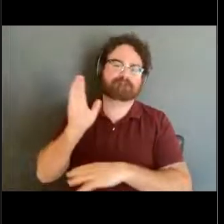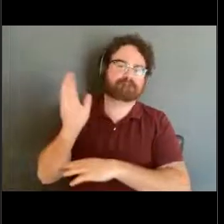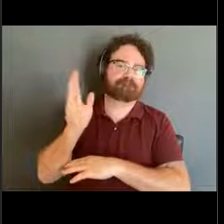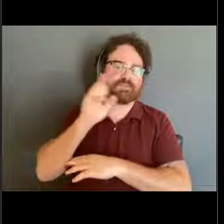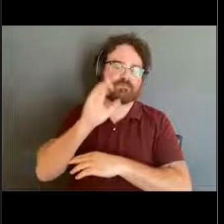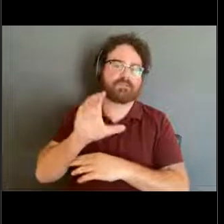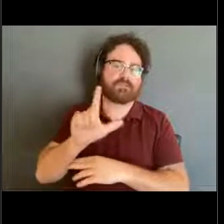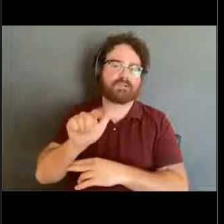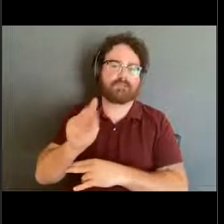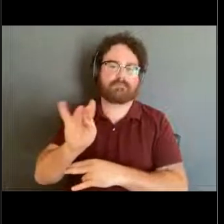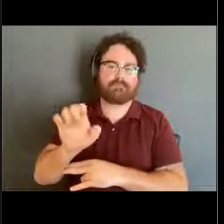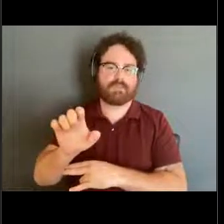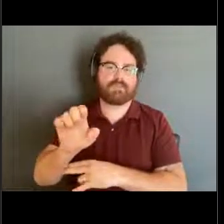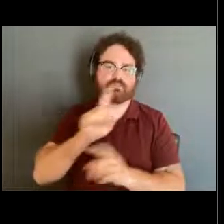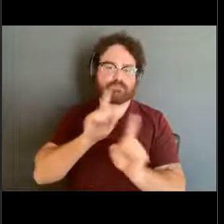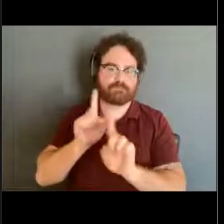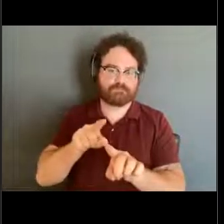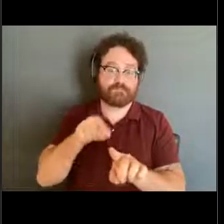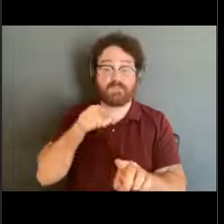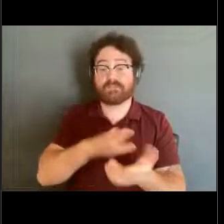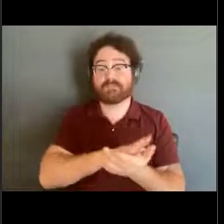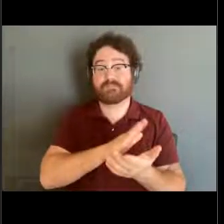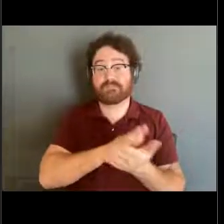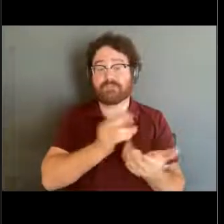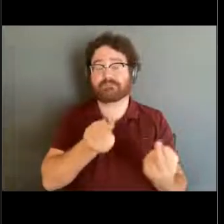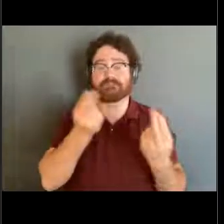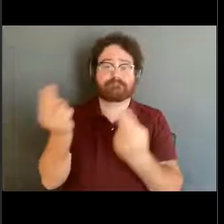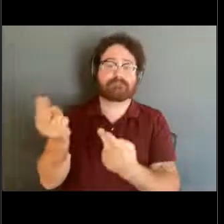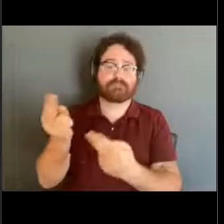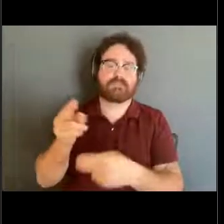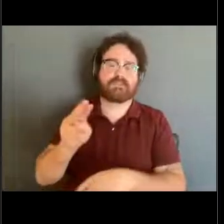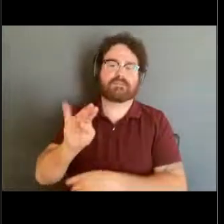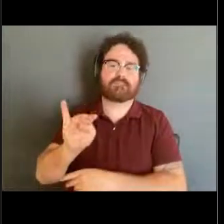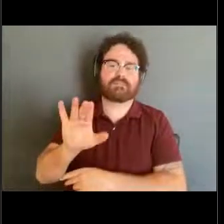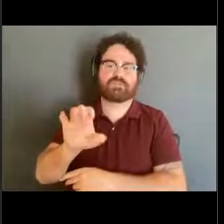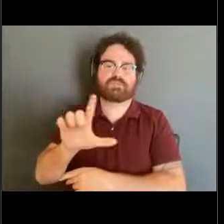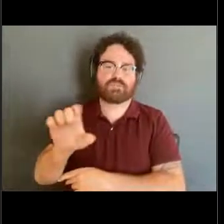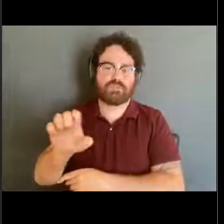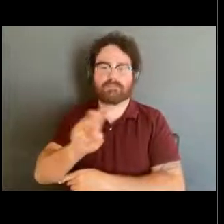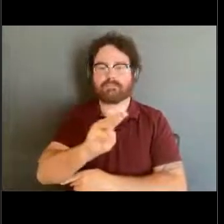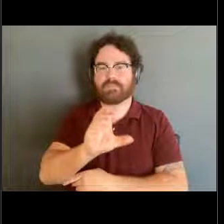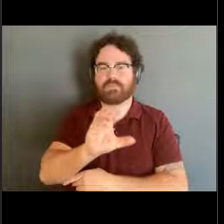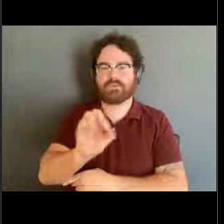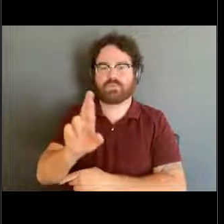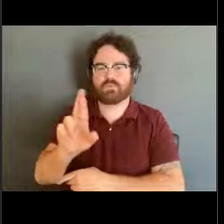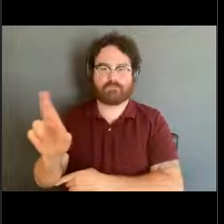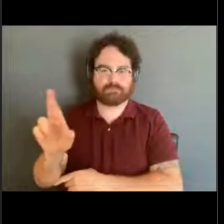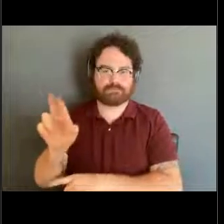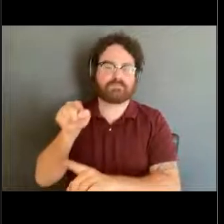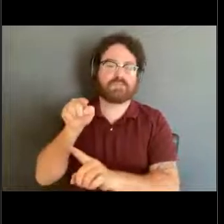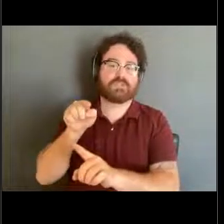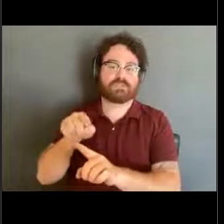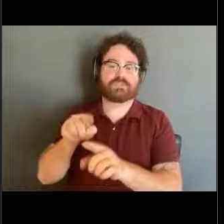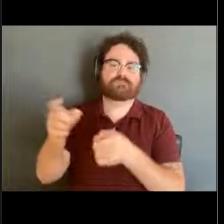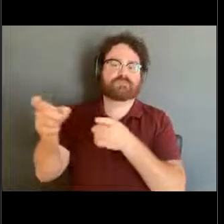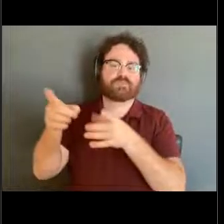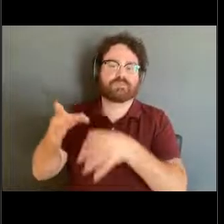The paper was nominated by Dr. Michelle McClure, Director of the Pacific Marine Environmental